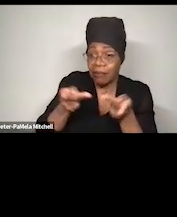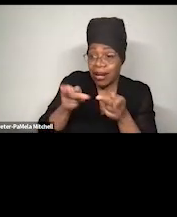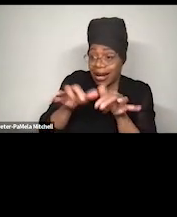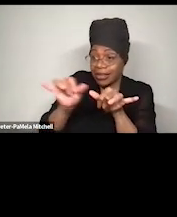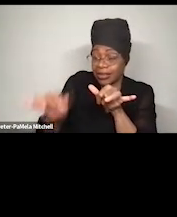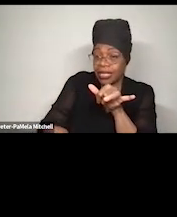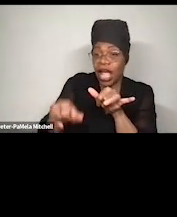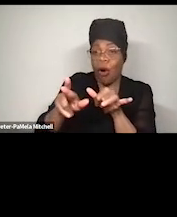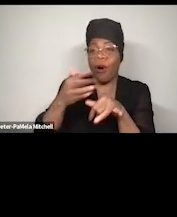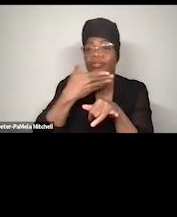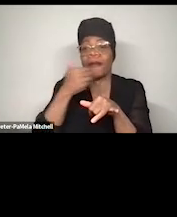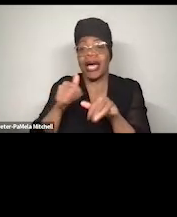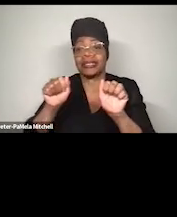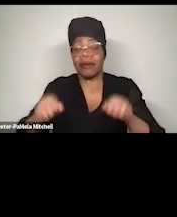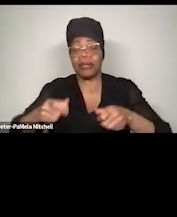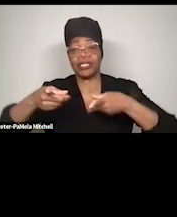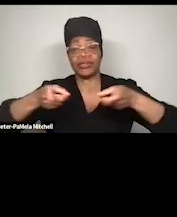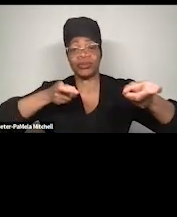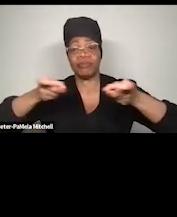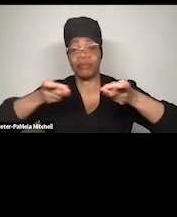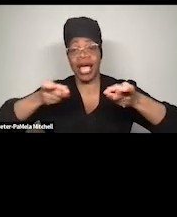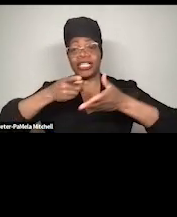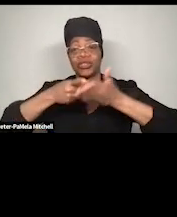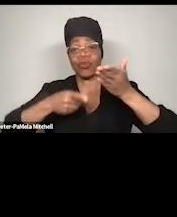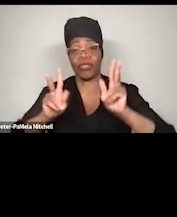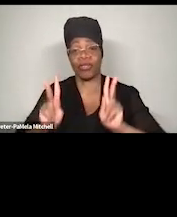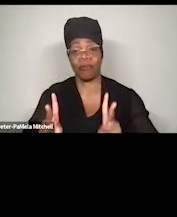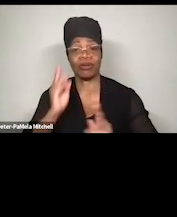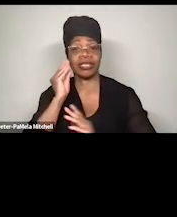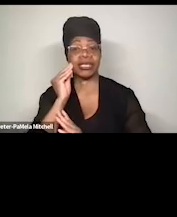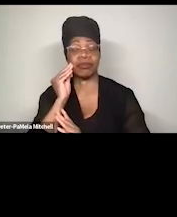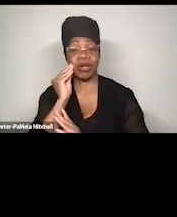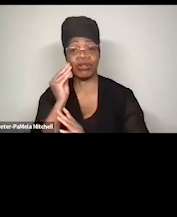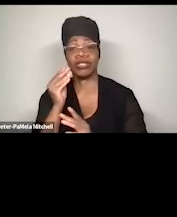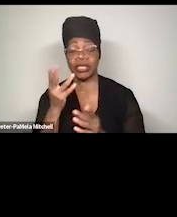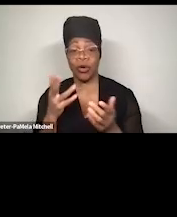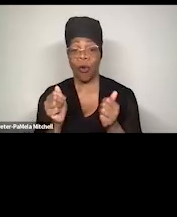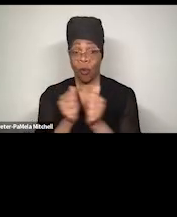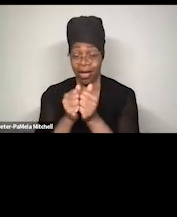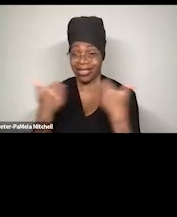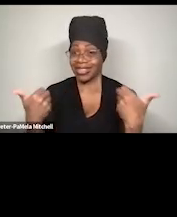best ability to just manage what they're experiencing and the challenges that they're facing.